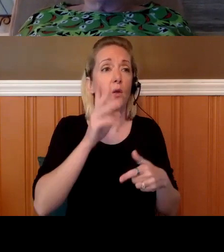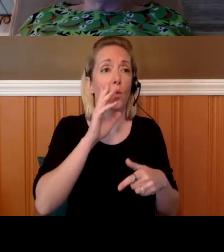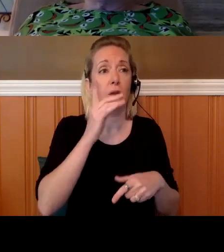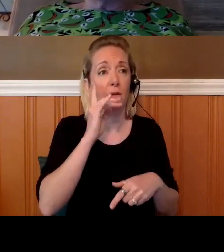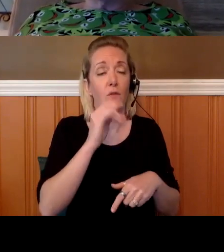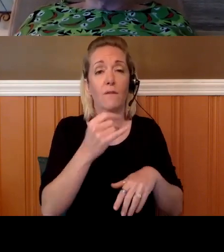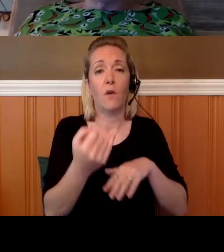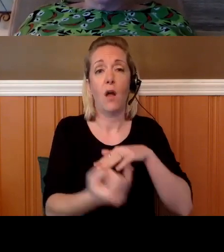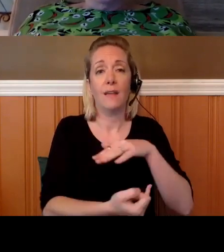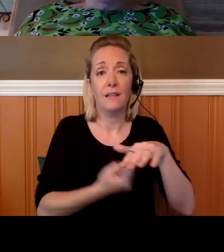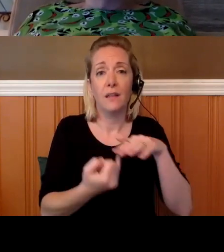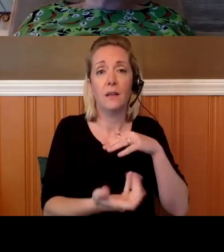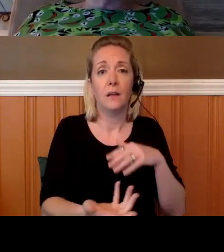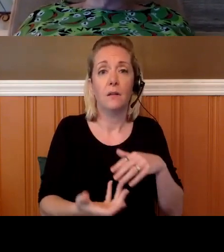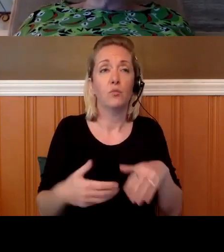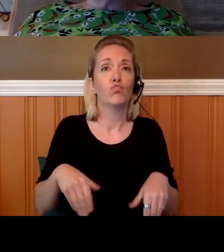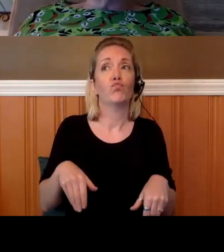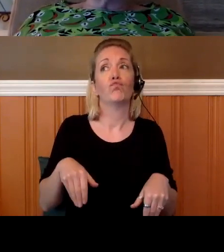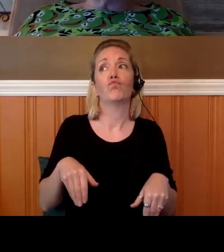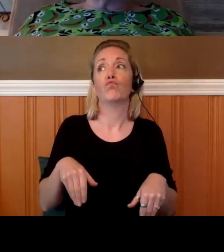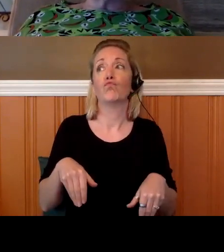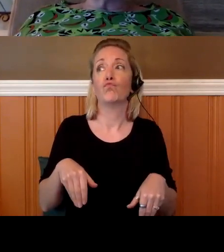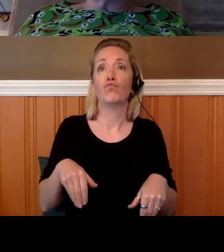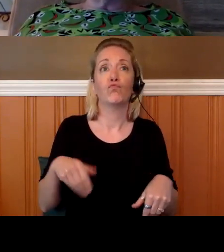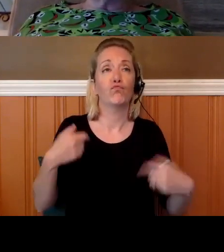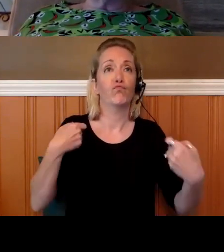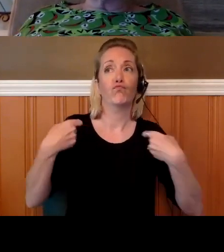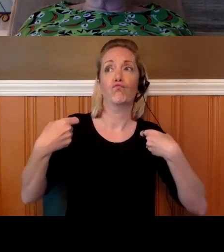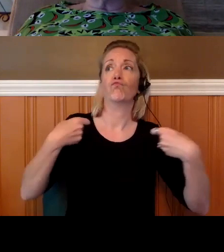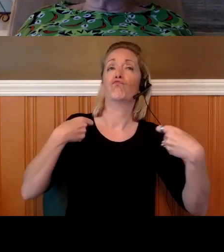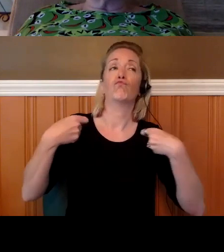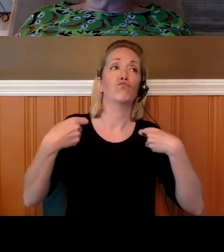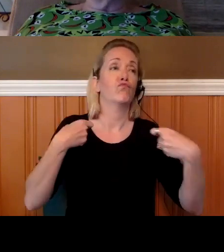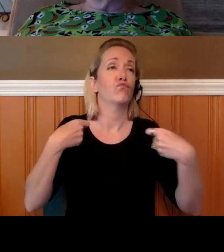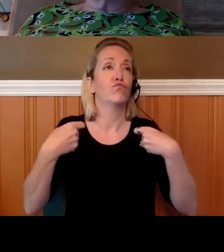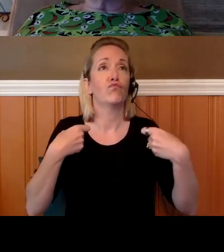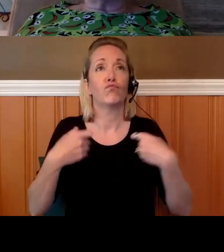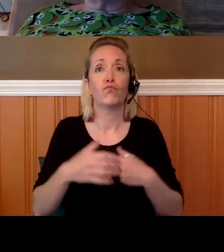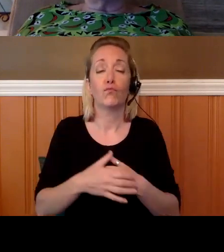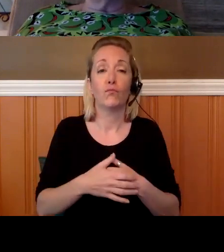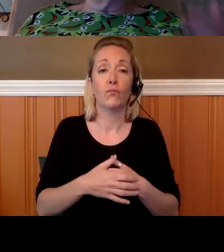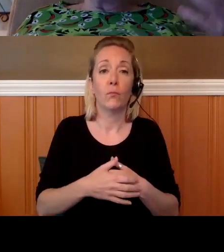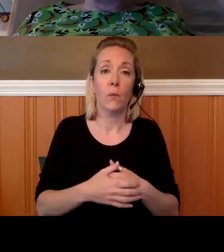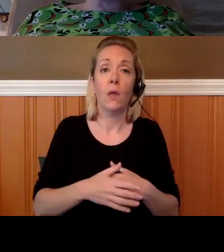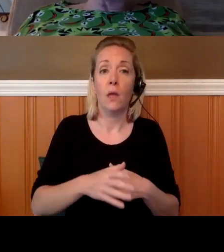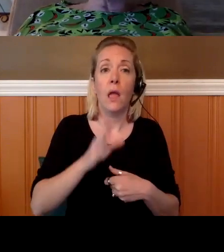he sits, not able to make any choices, have any control, except with his behavior.